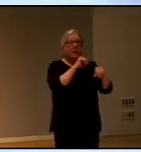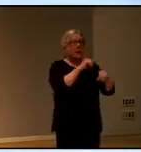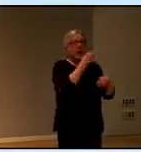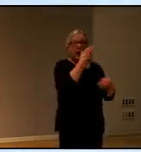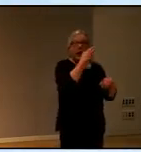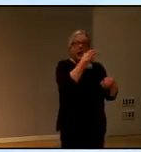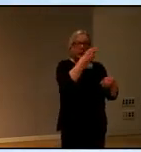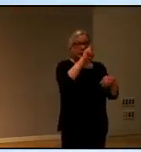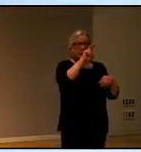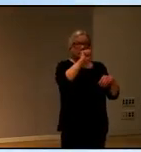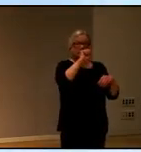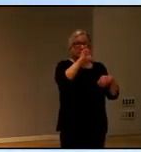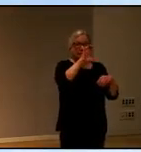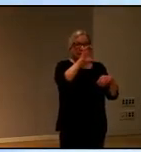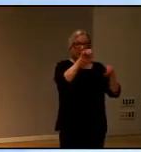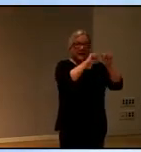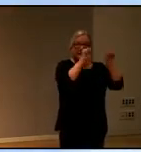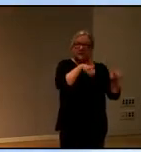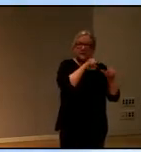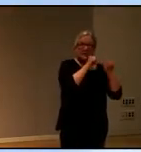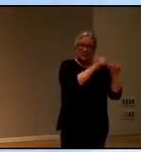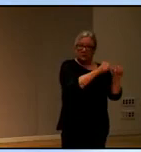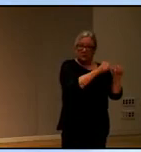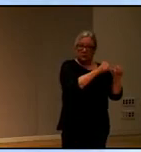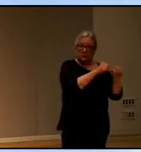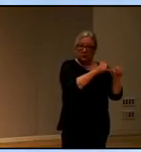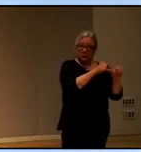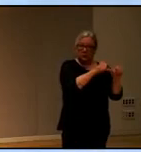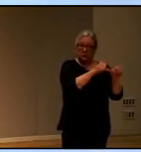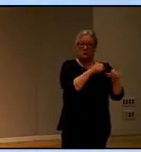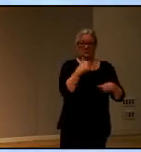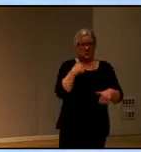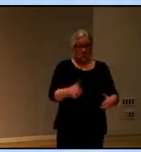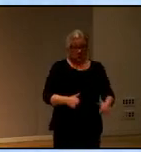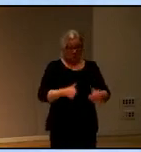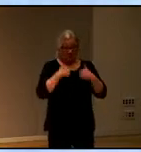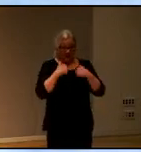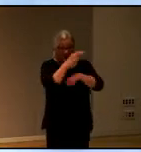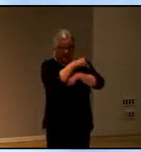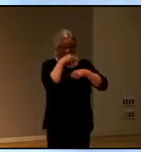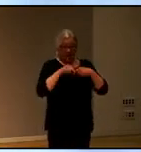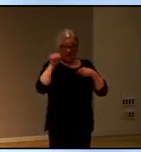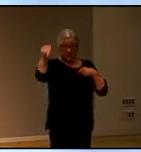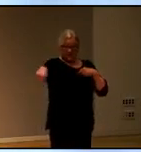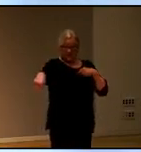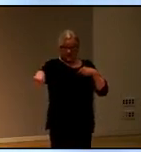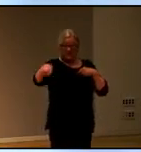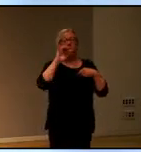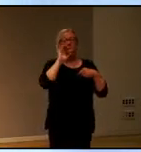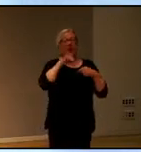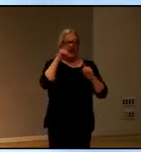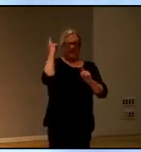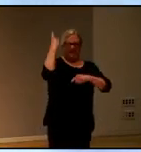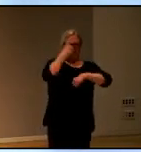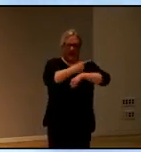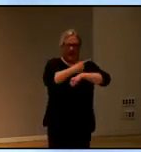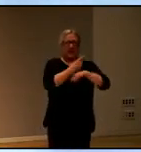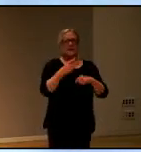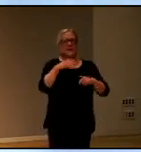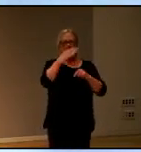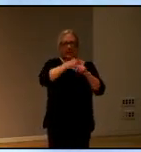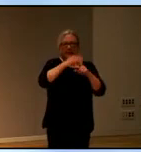So there was a hospital down the street from where I live. It was on a 90-degree Fahrenheit day. They lost